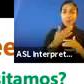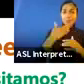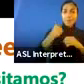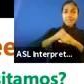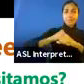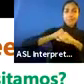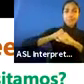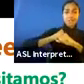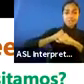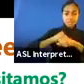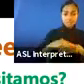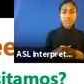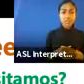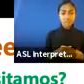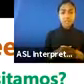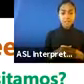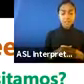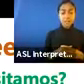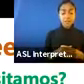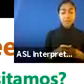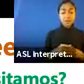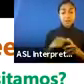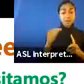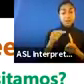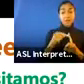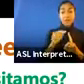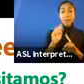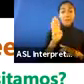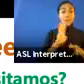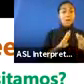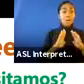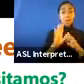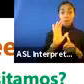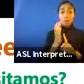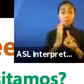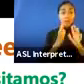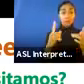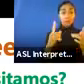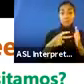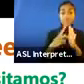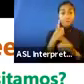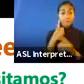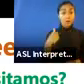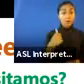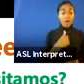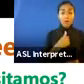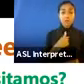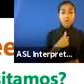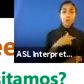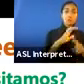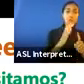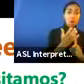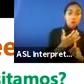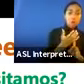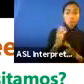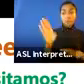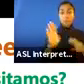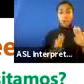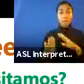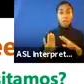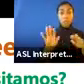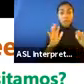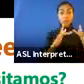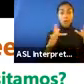What this means, biocultural diversity, to us is that cultural and biological diversity are inextricably